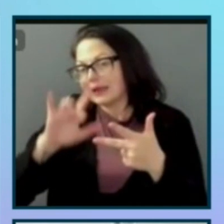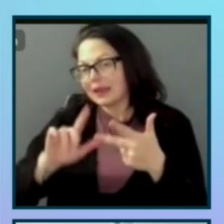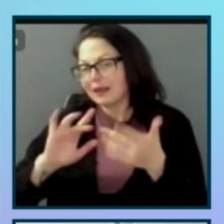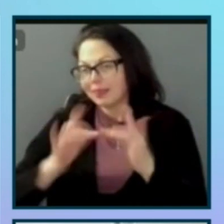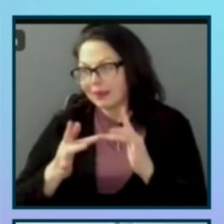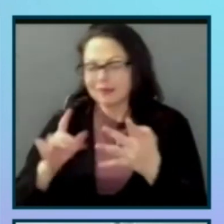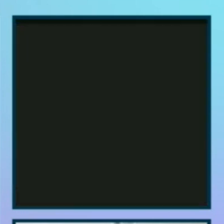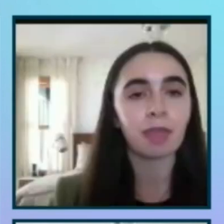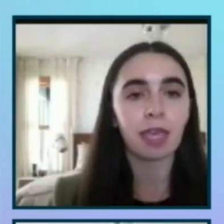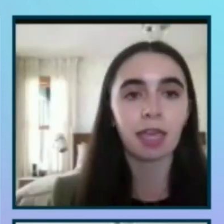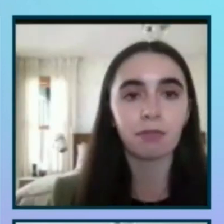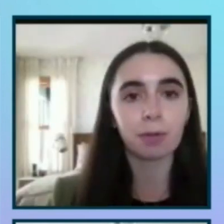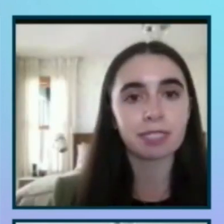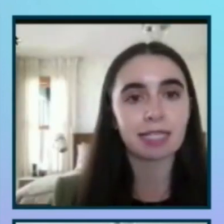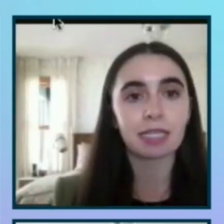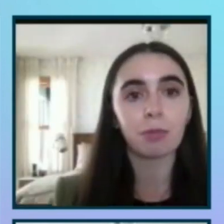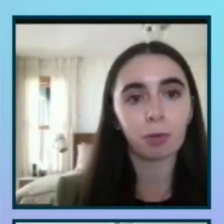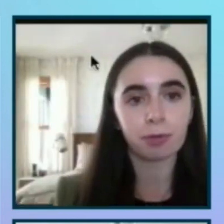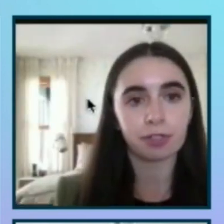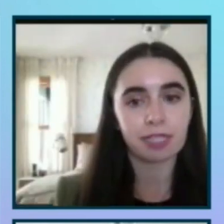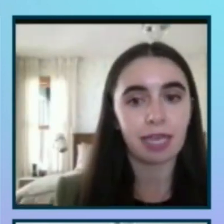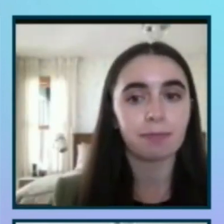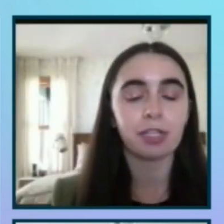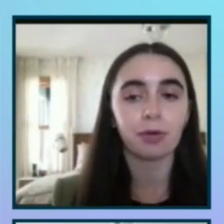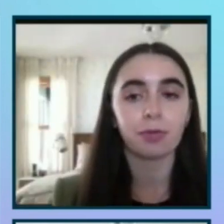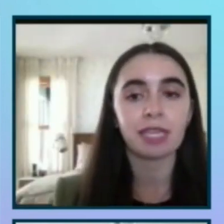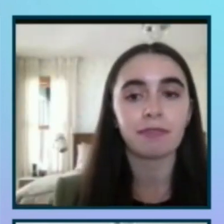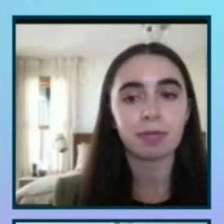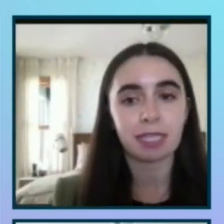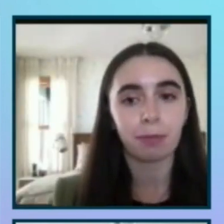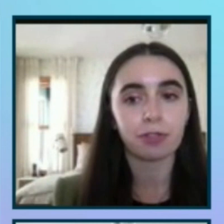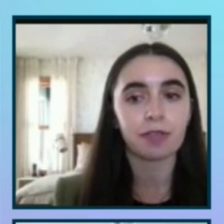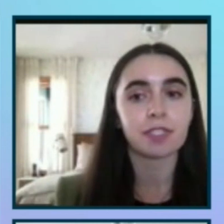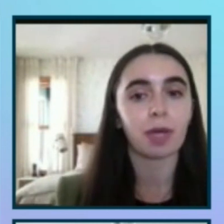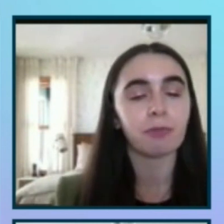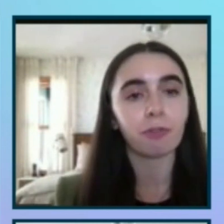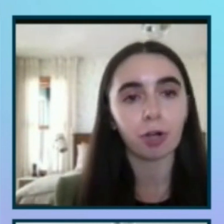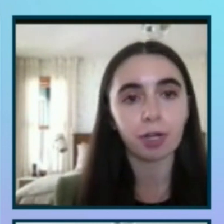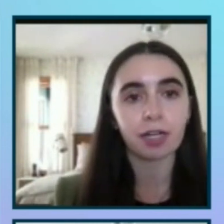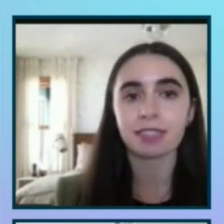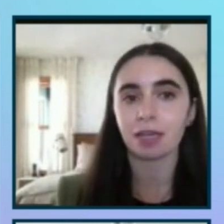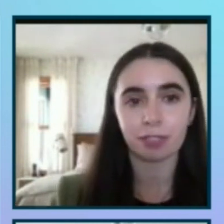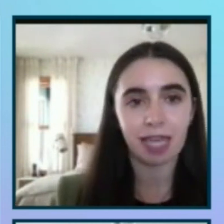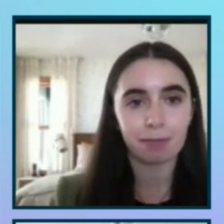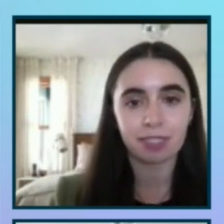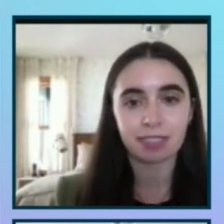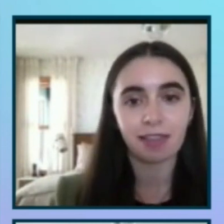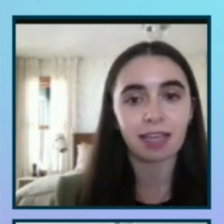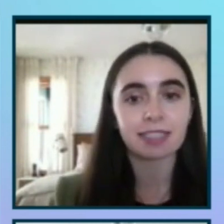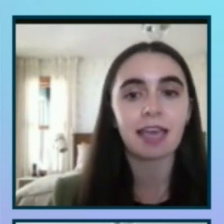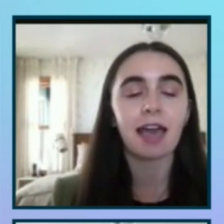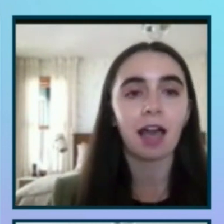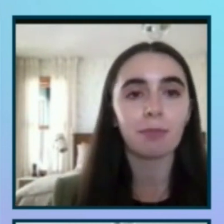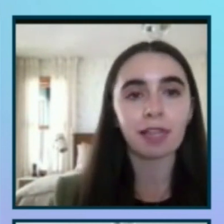jump to the next button. If we were testing a mobile prototype, we gave them examples of swipe forward, double tap to